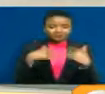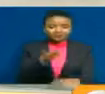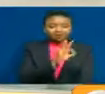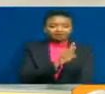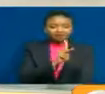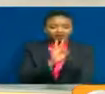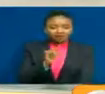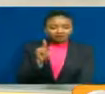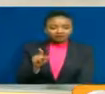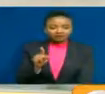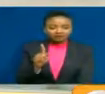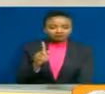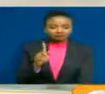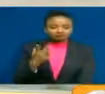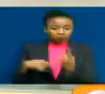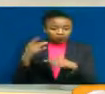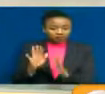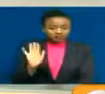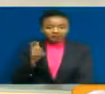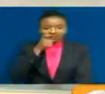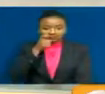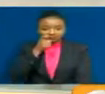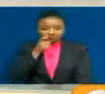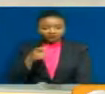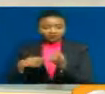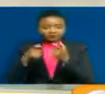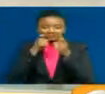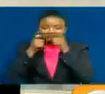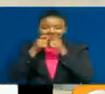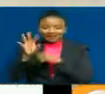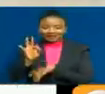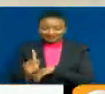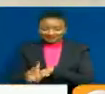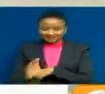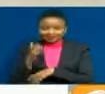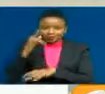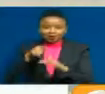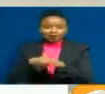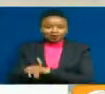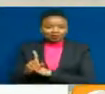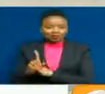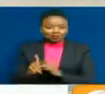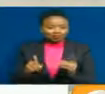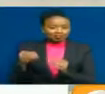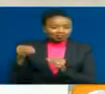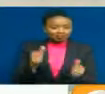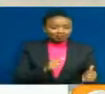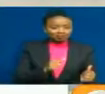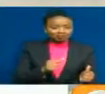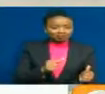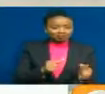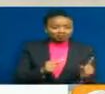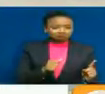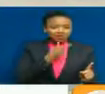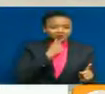FKF Premier League champions Tusker FC are the winners of the FKF Super Cup after edging 10-man Gor Mahia 8-7 in